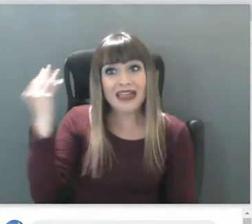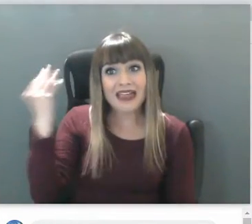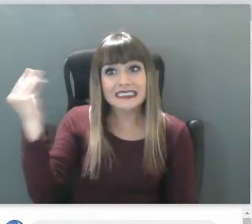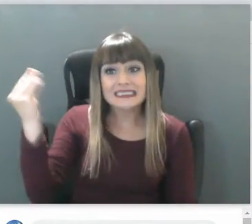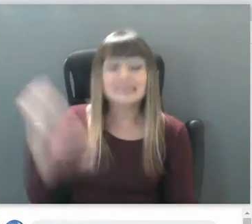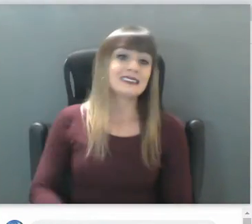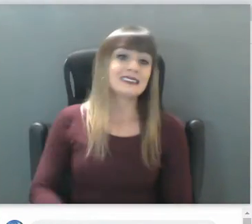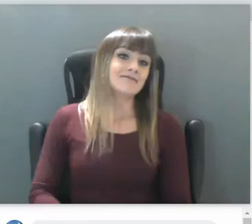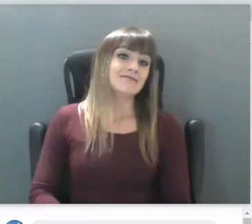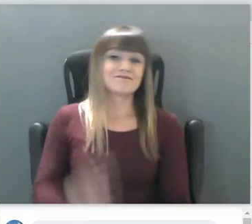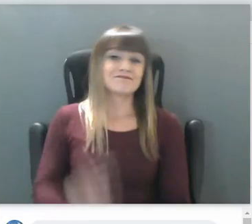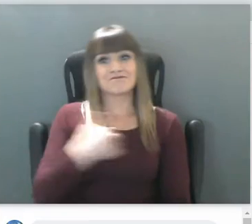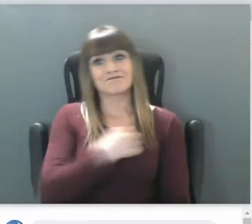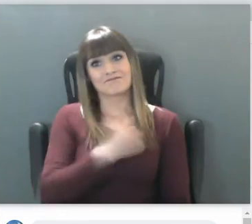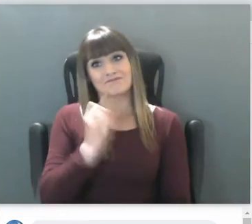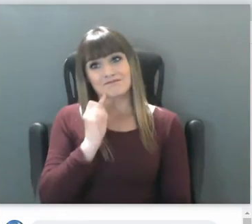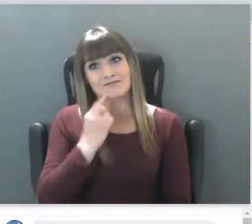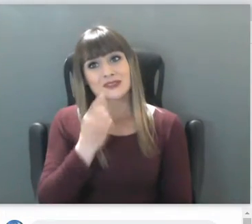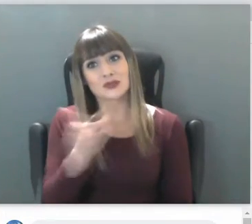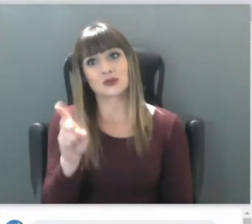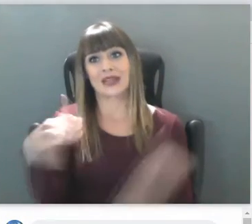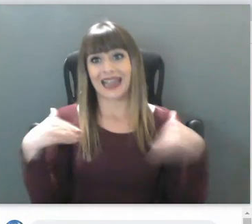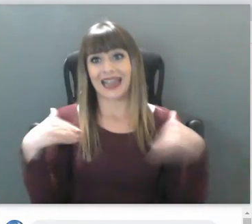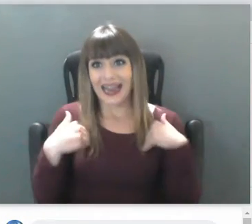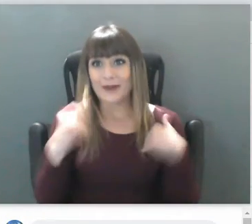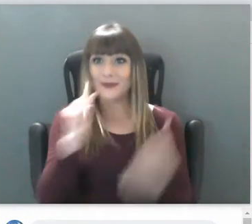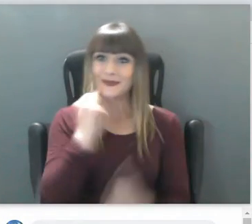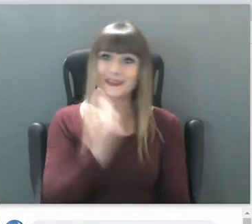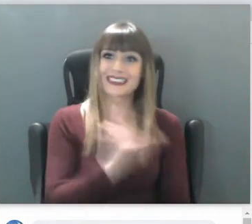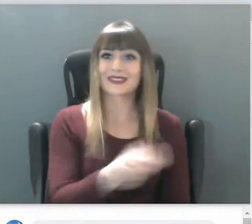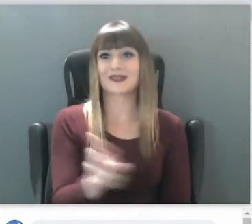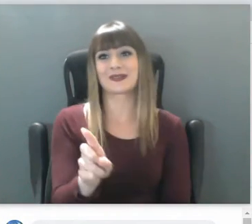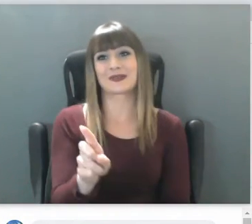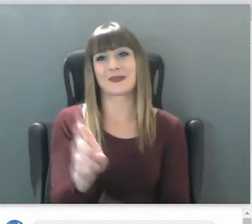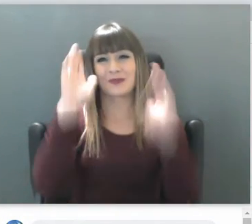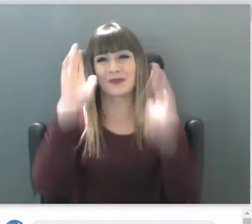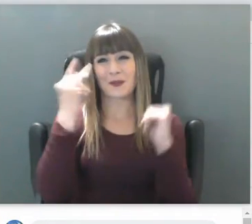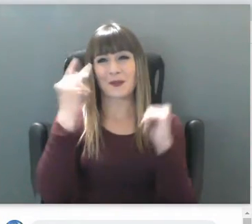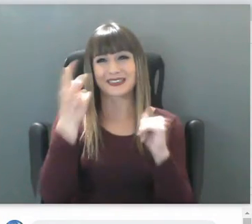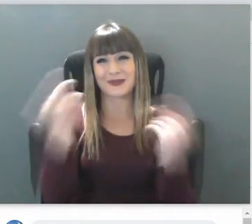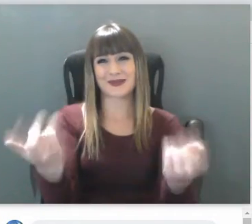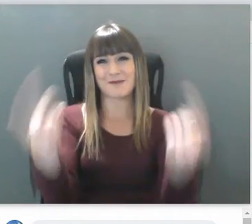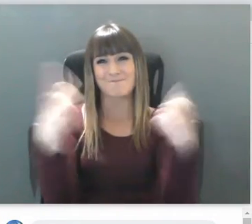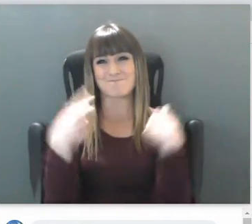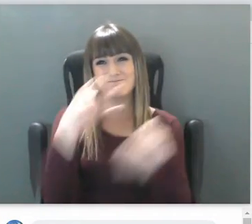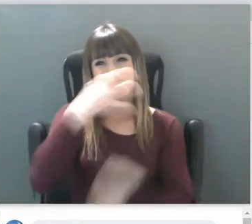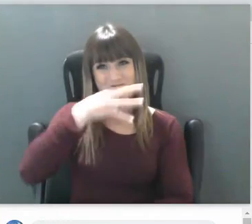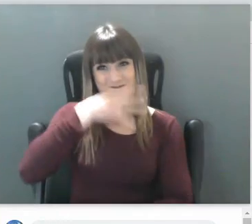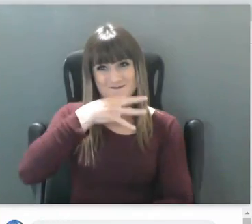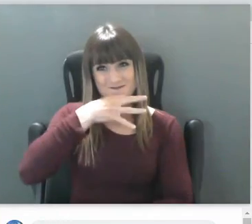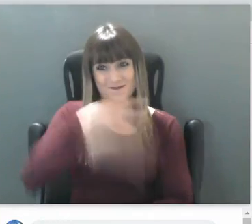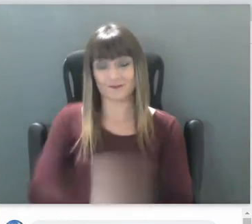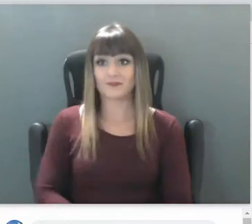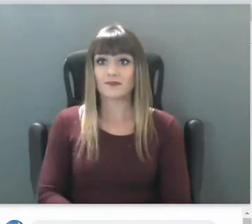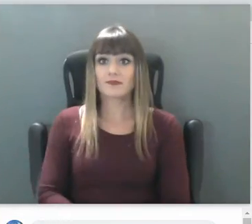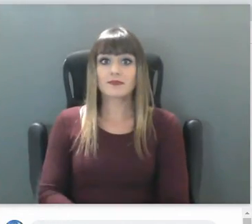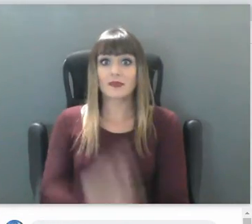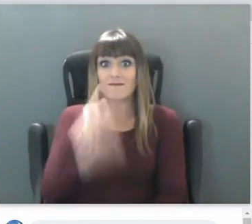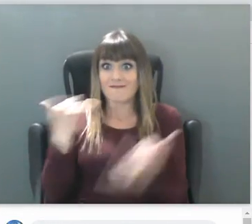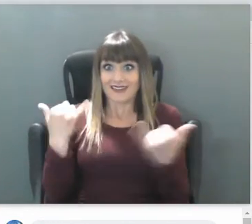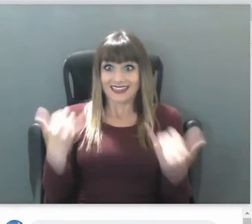our guests. And we hope to see you back up here soon. In the meantime, we got some things to talk about today and some very